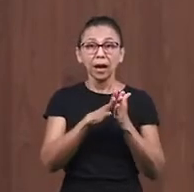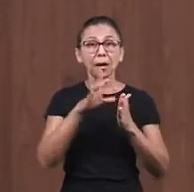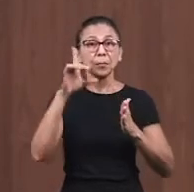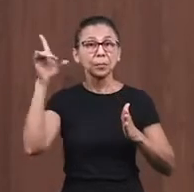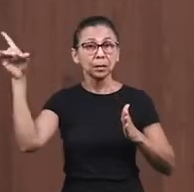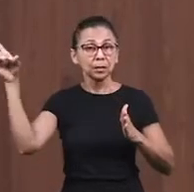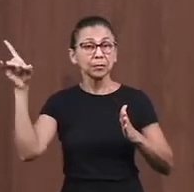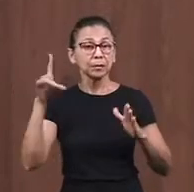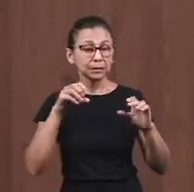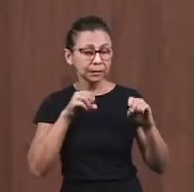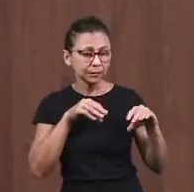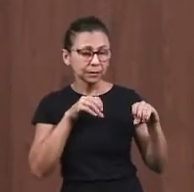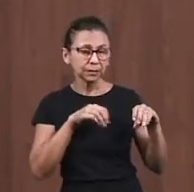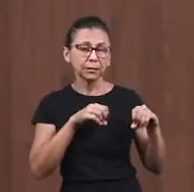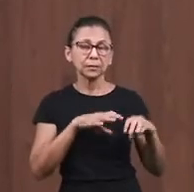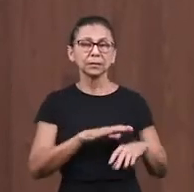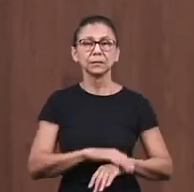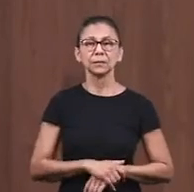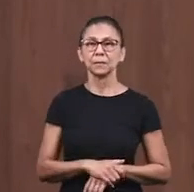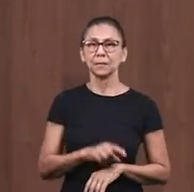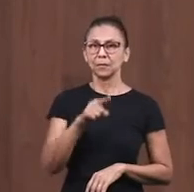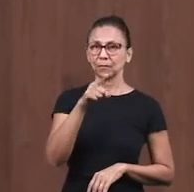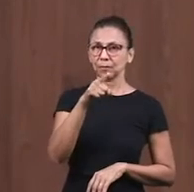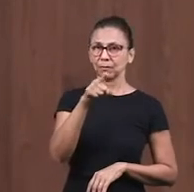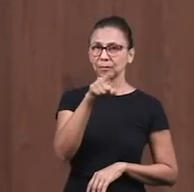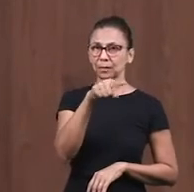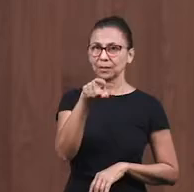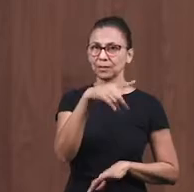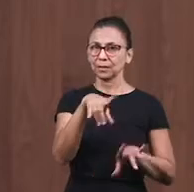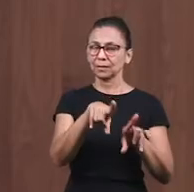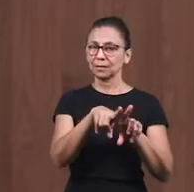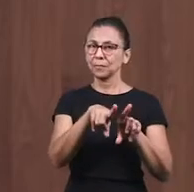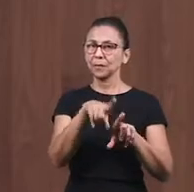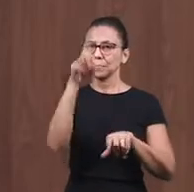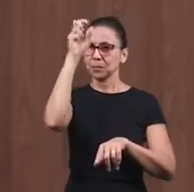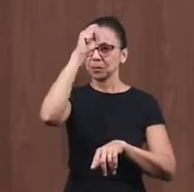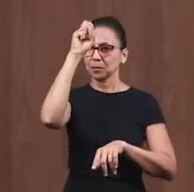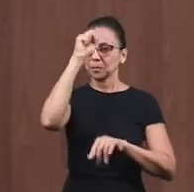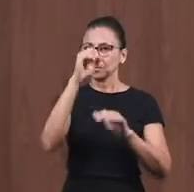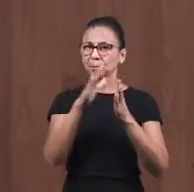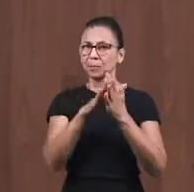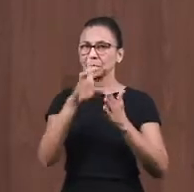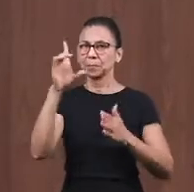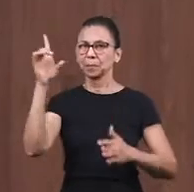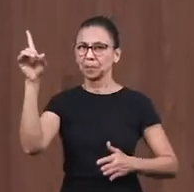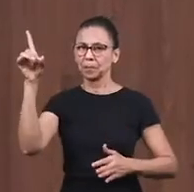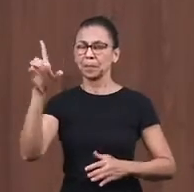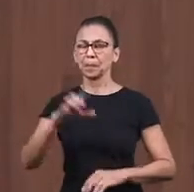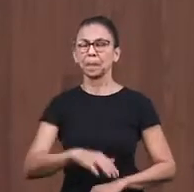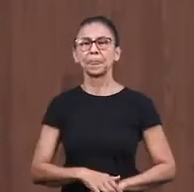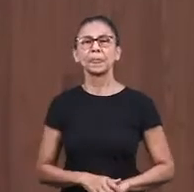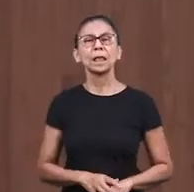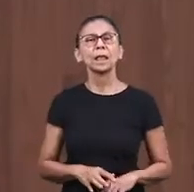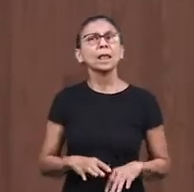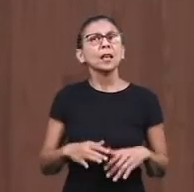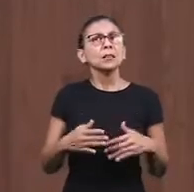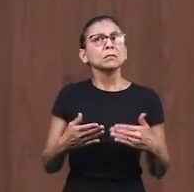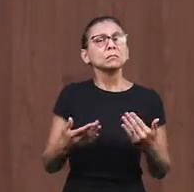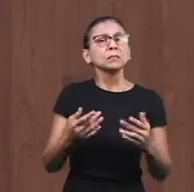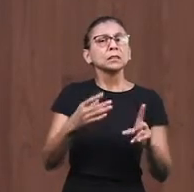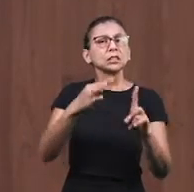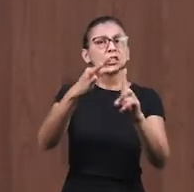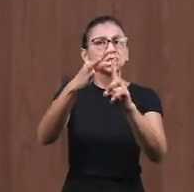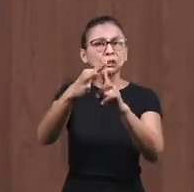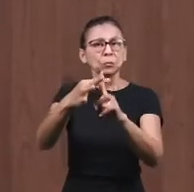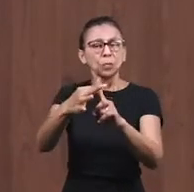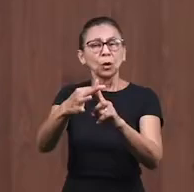you are learning each lesson at each service about the Word of God. But it wasn't just the faith that